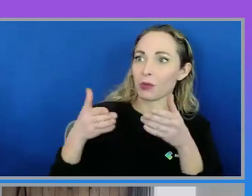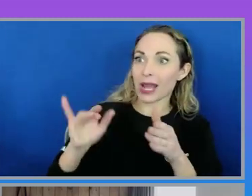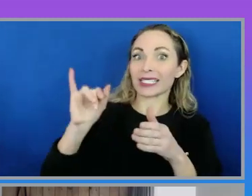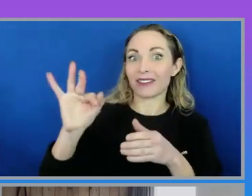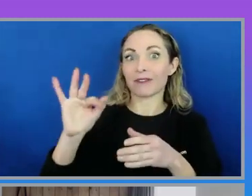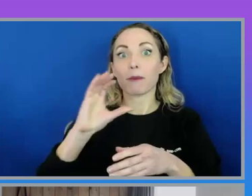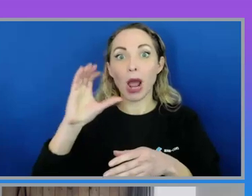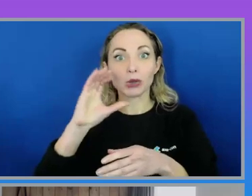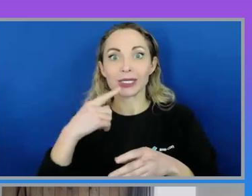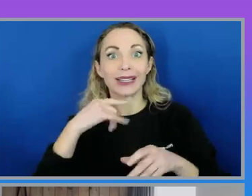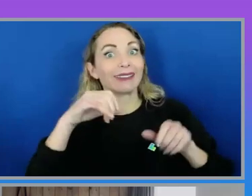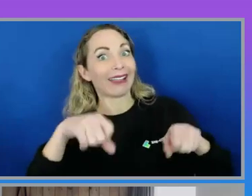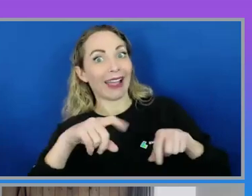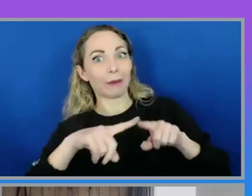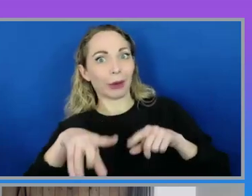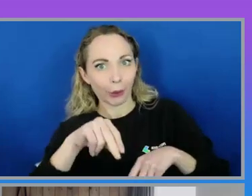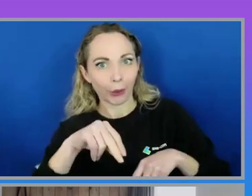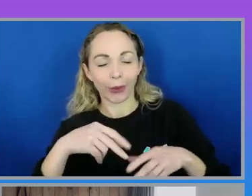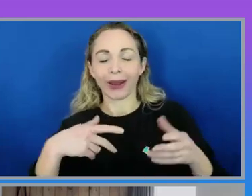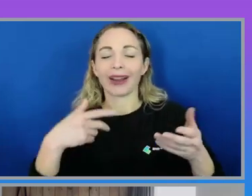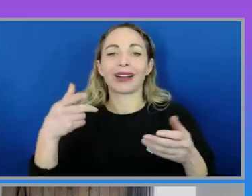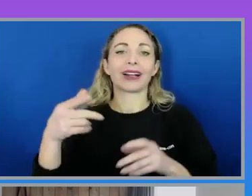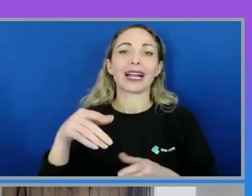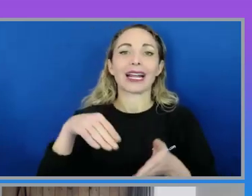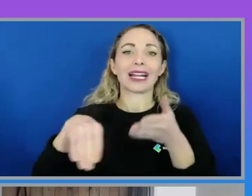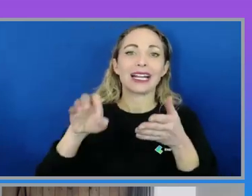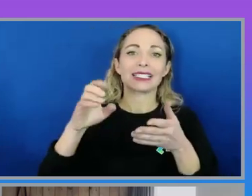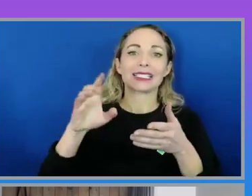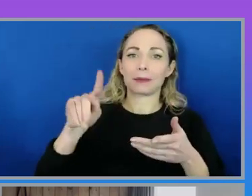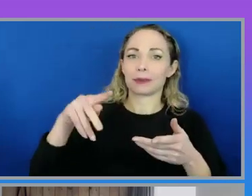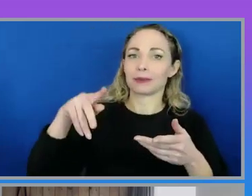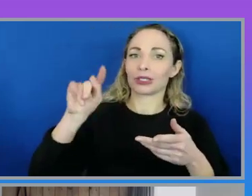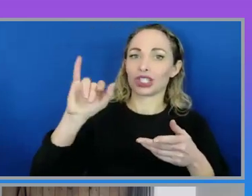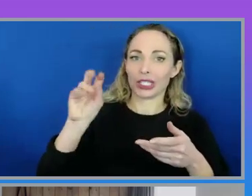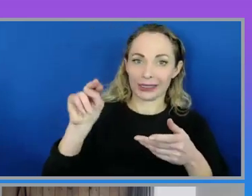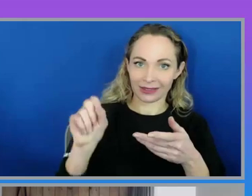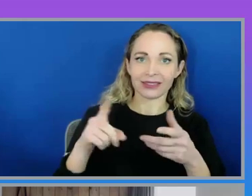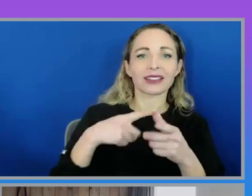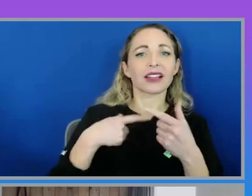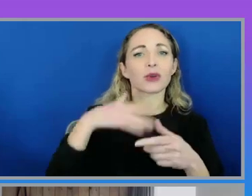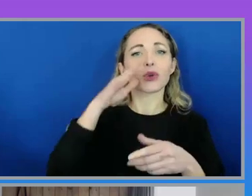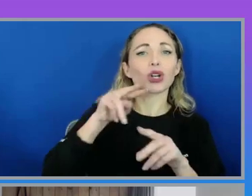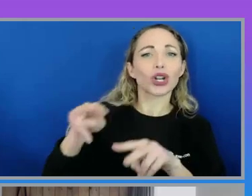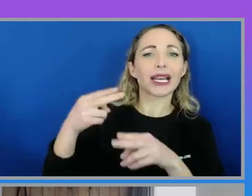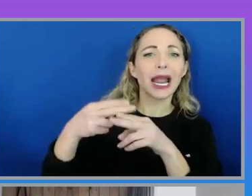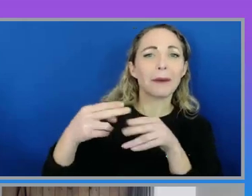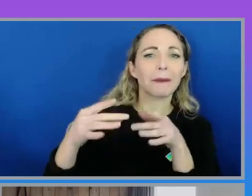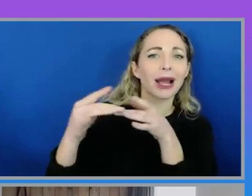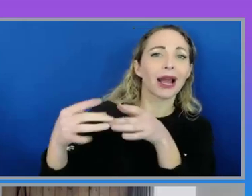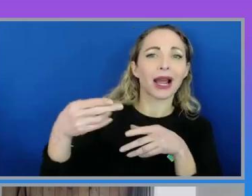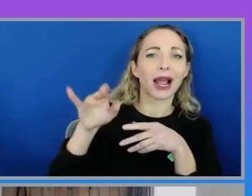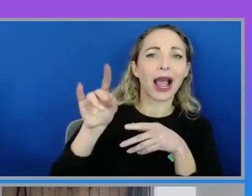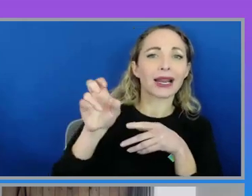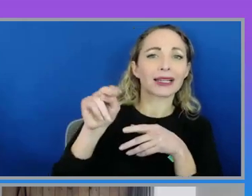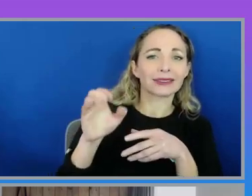no, browser exceptions. And then we'll look at some name guidance for developers. And